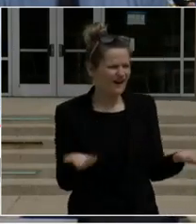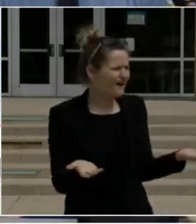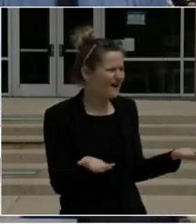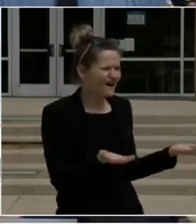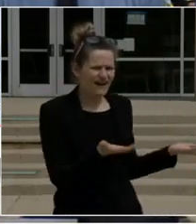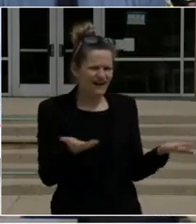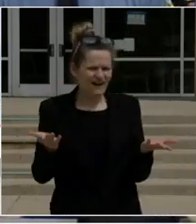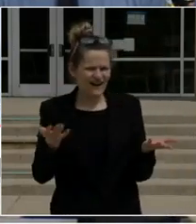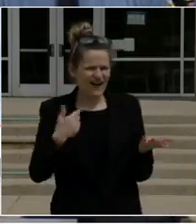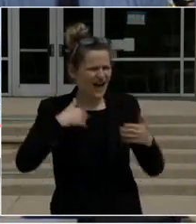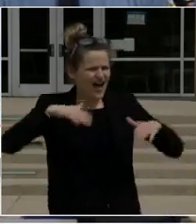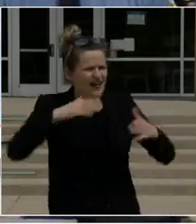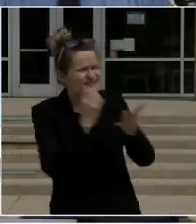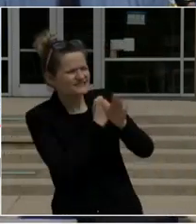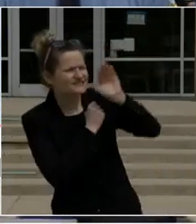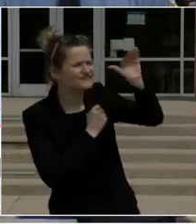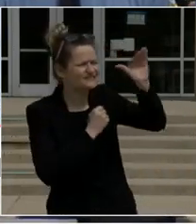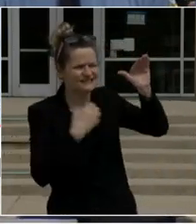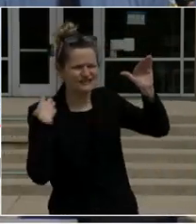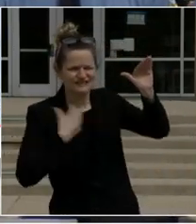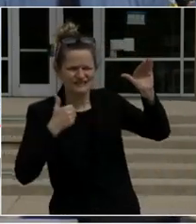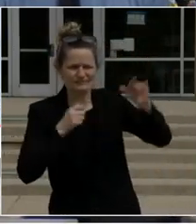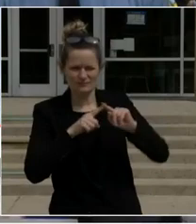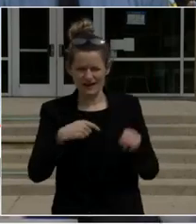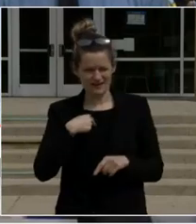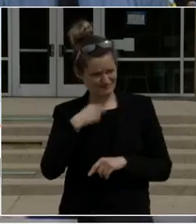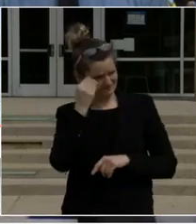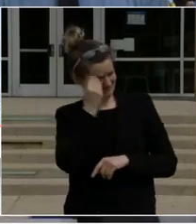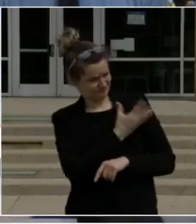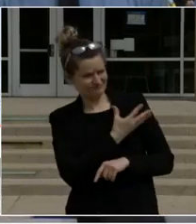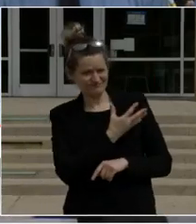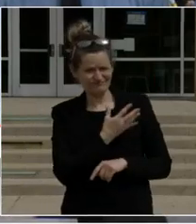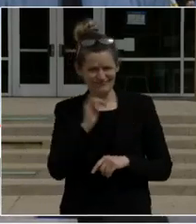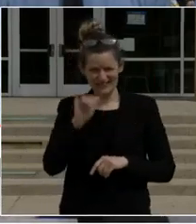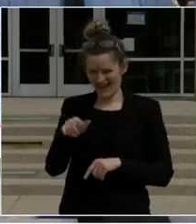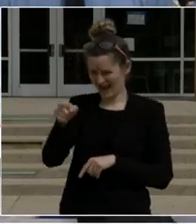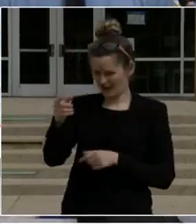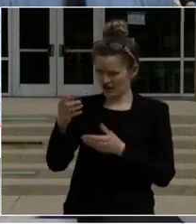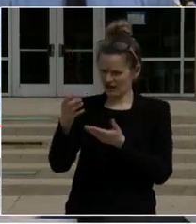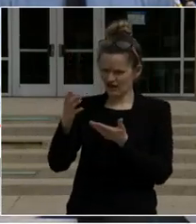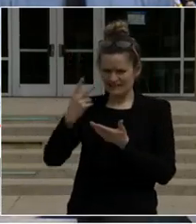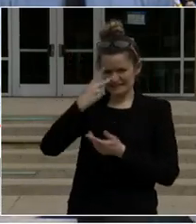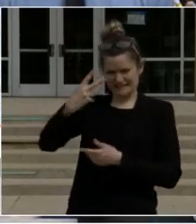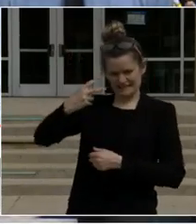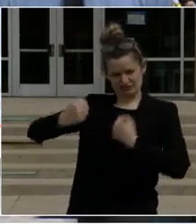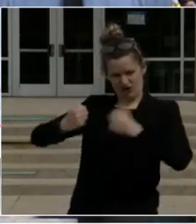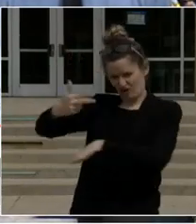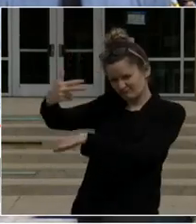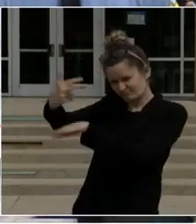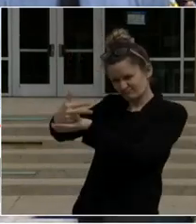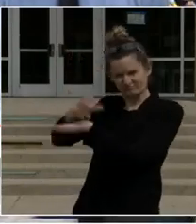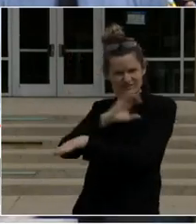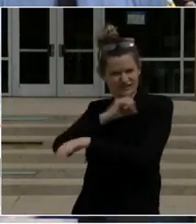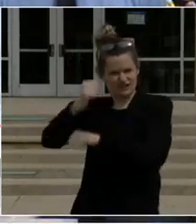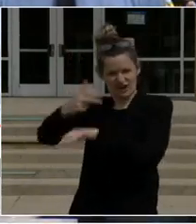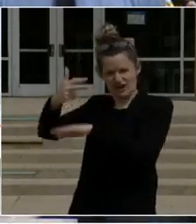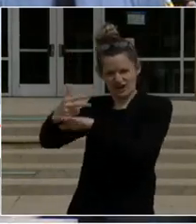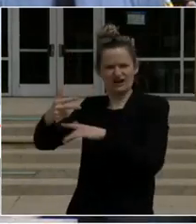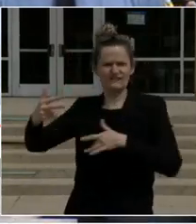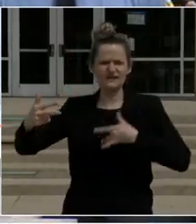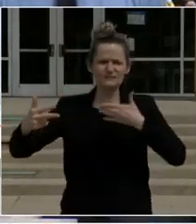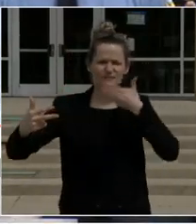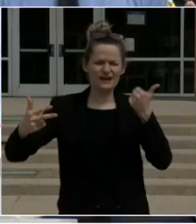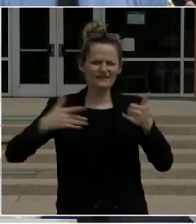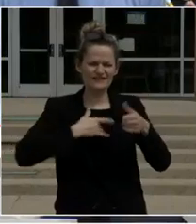I told them that that presence not only makes people feel better, it actually drives down crime